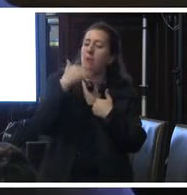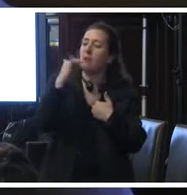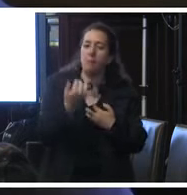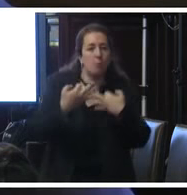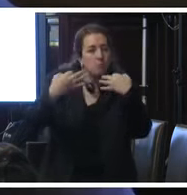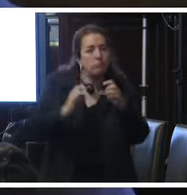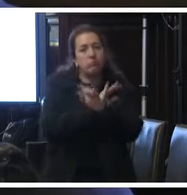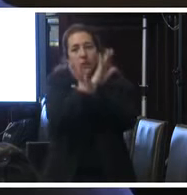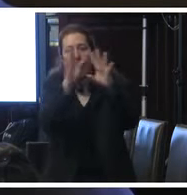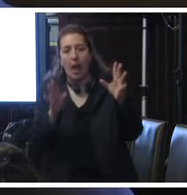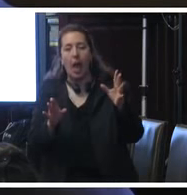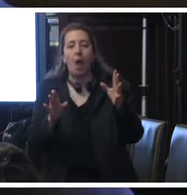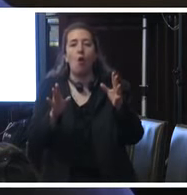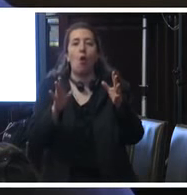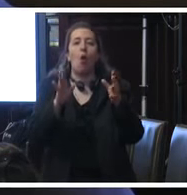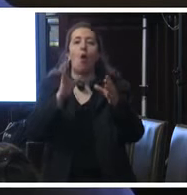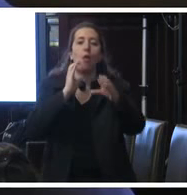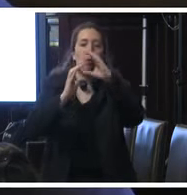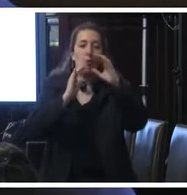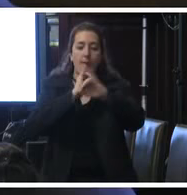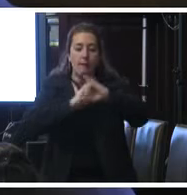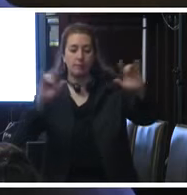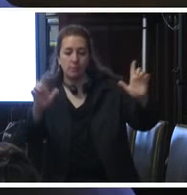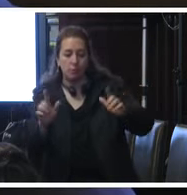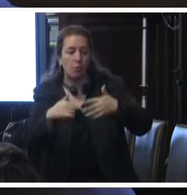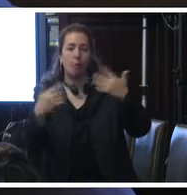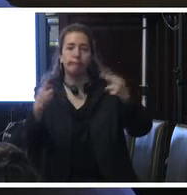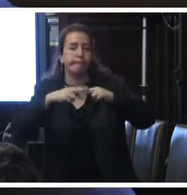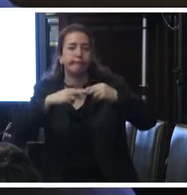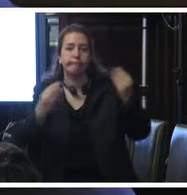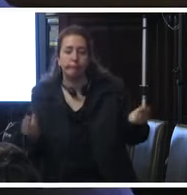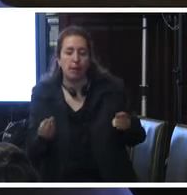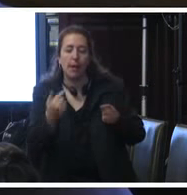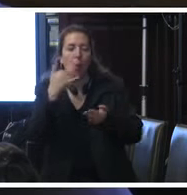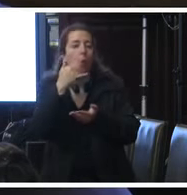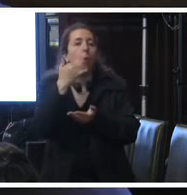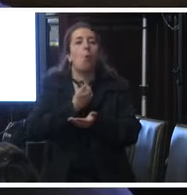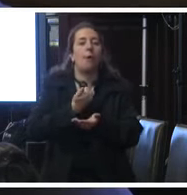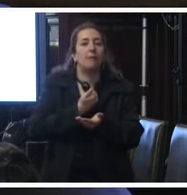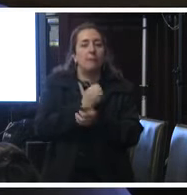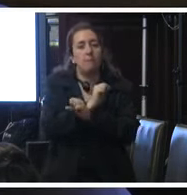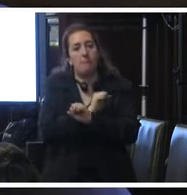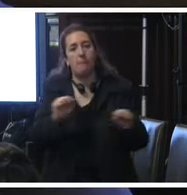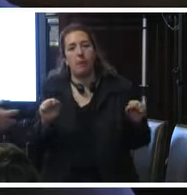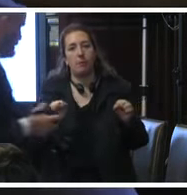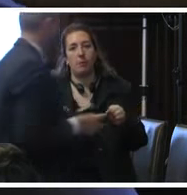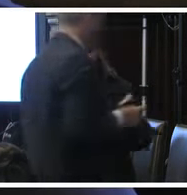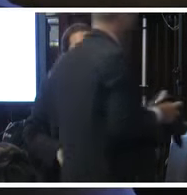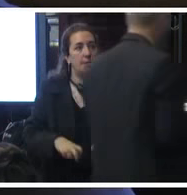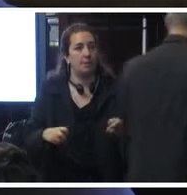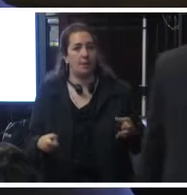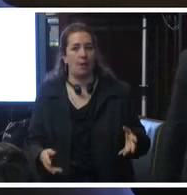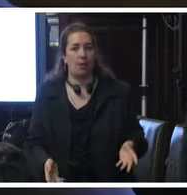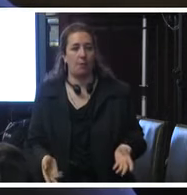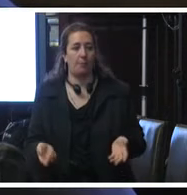So is it through the media or is it public officials, so that we